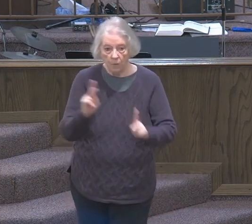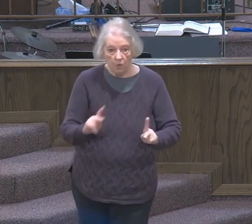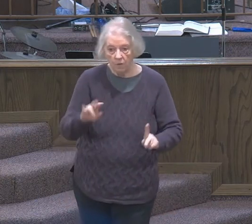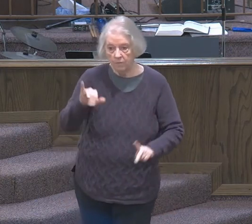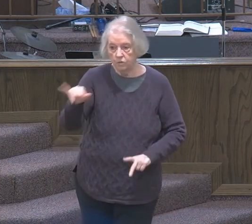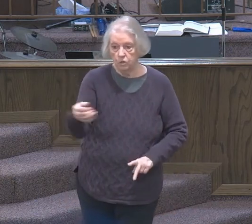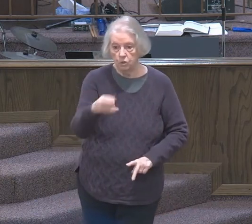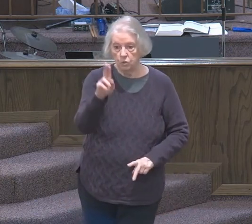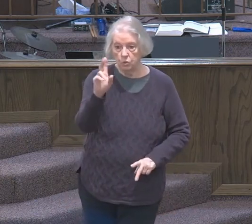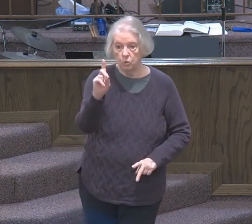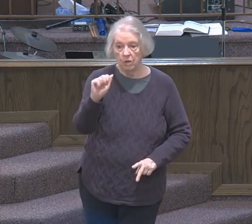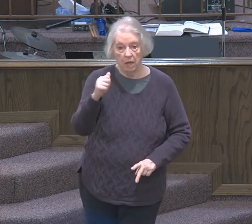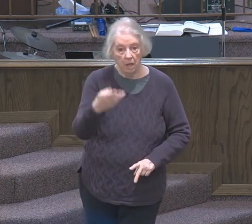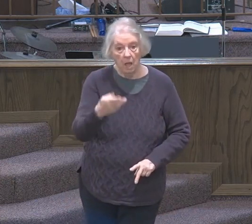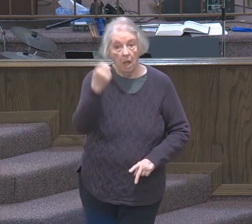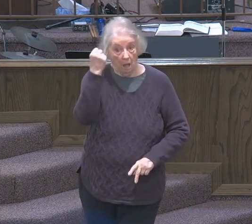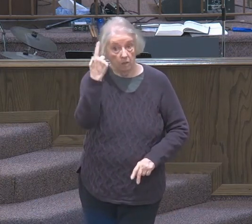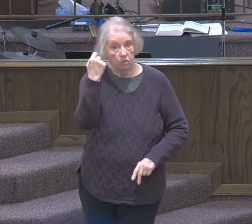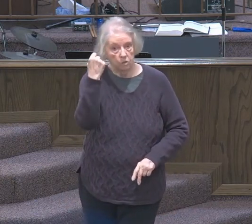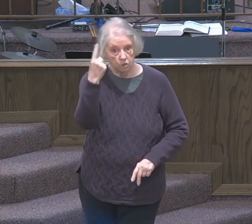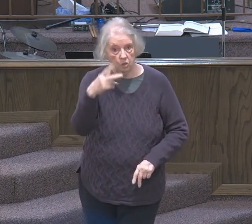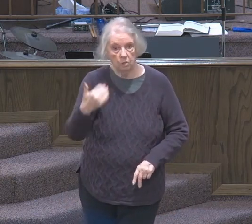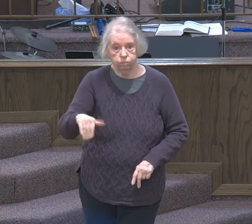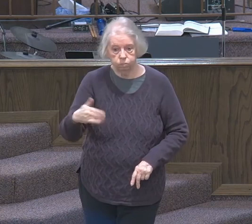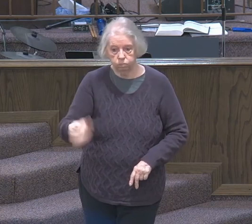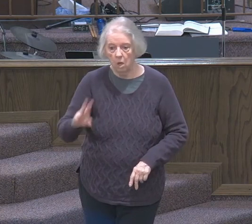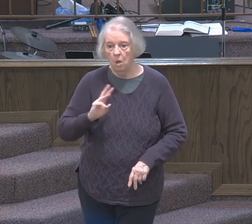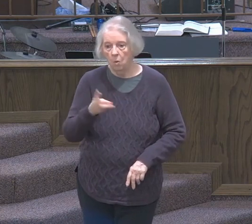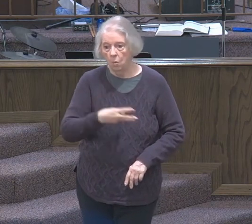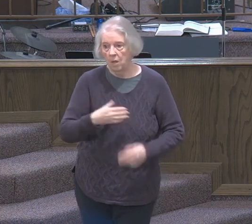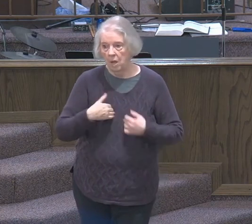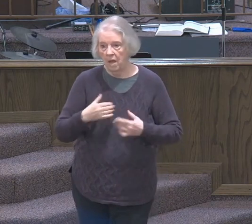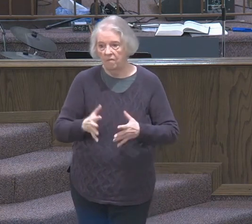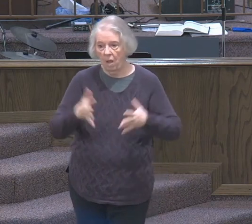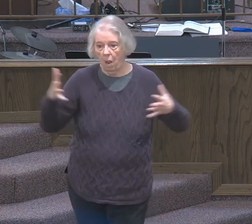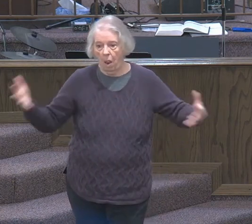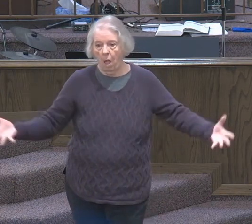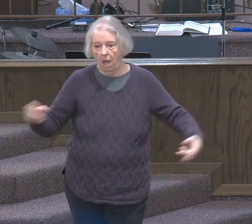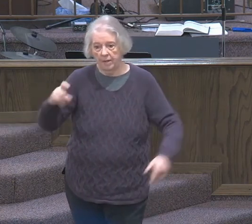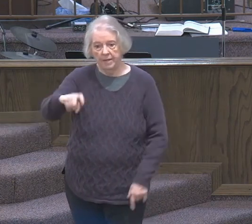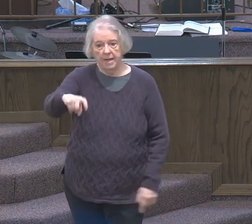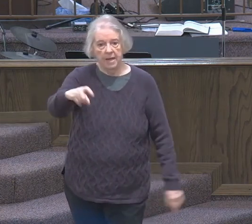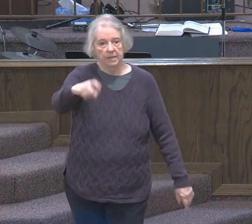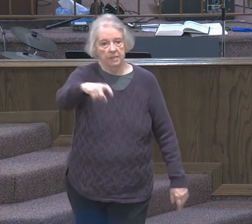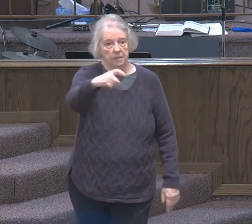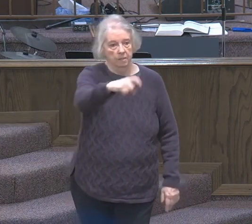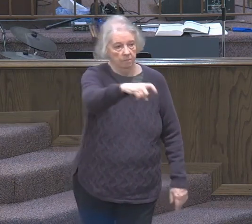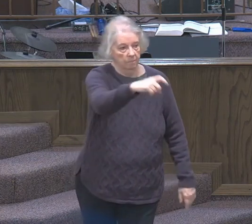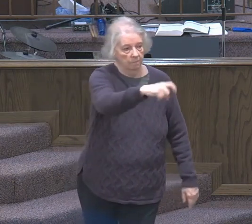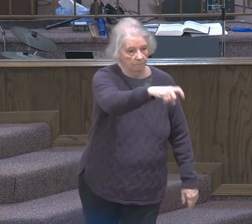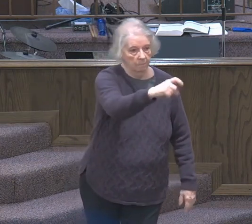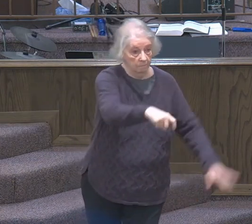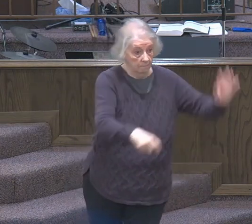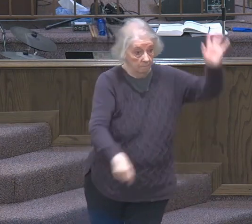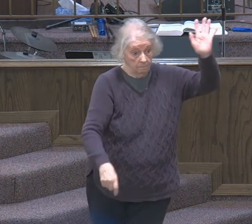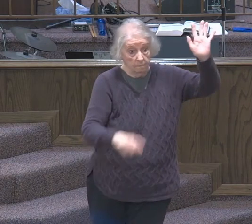Last week I said one of the reasons that we find it so difficult to come before God is because we